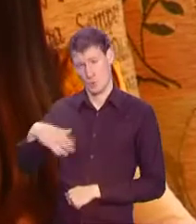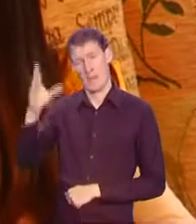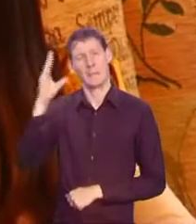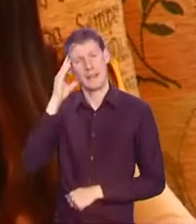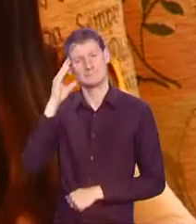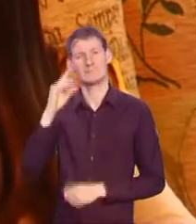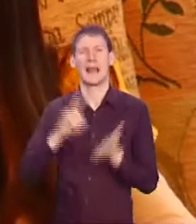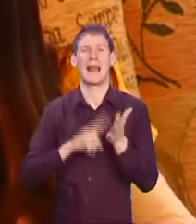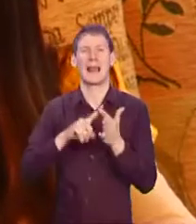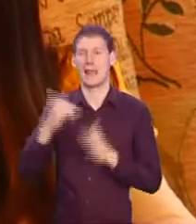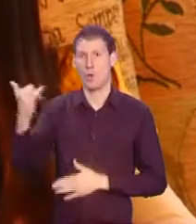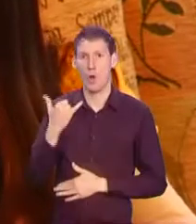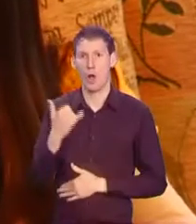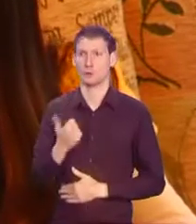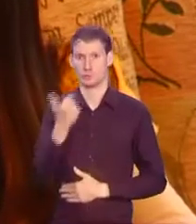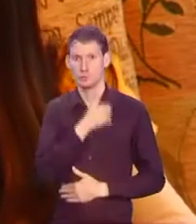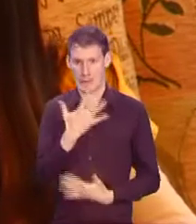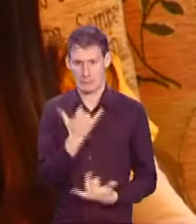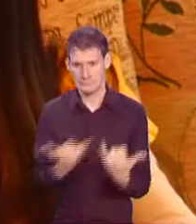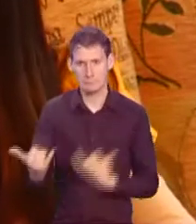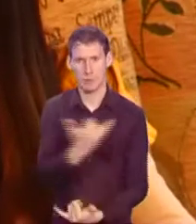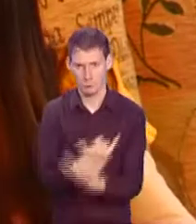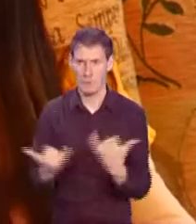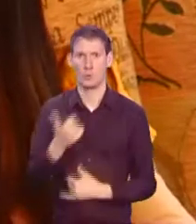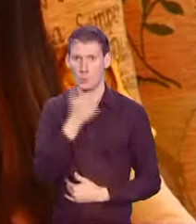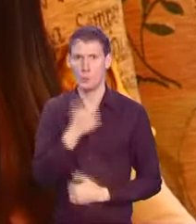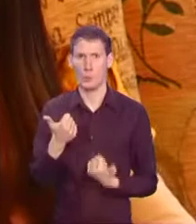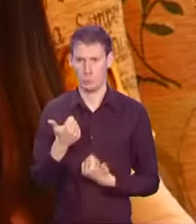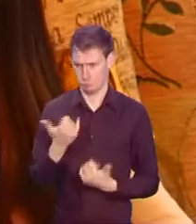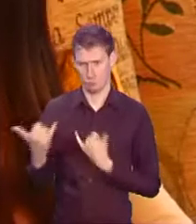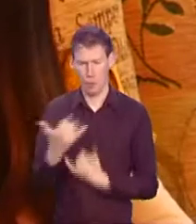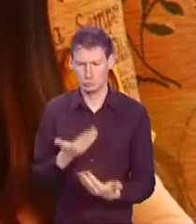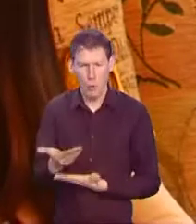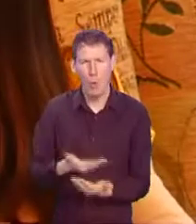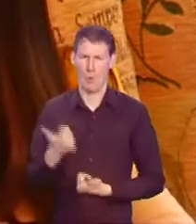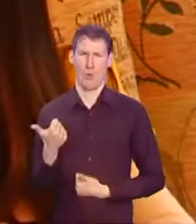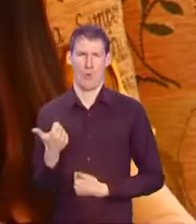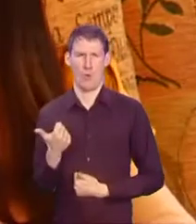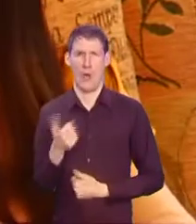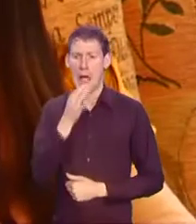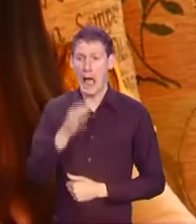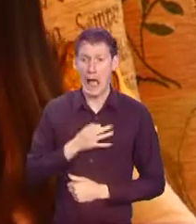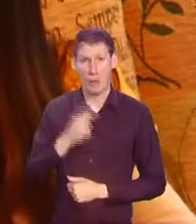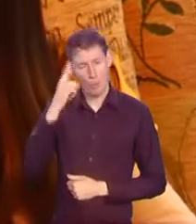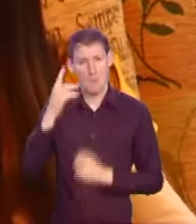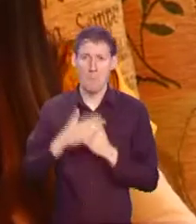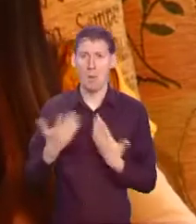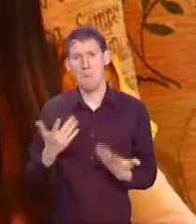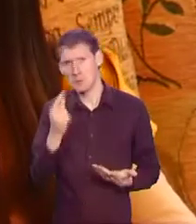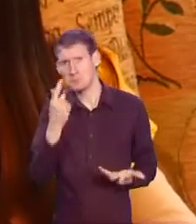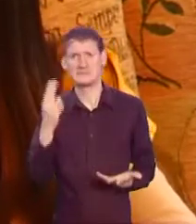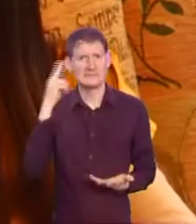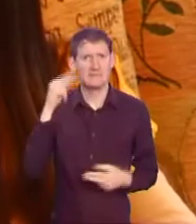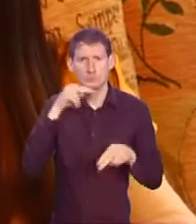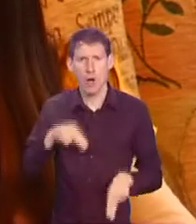ran. He's getting used to talking via type talk. We had a good chat. He was asking if I'd thought any more about trying